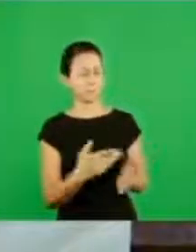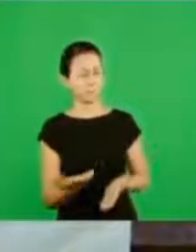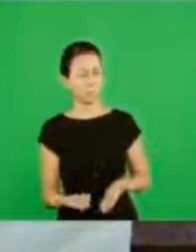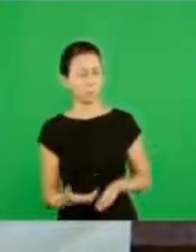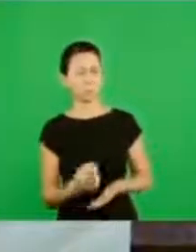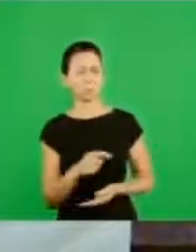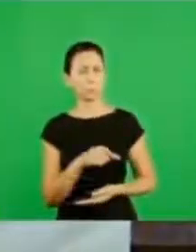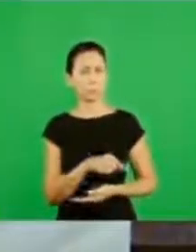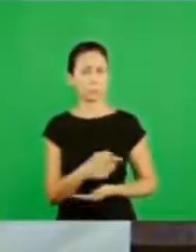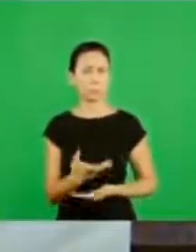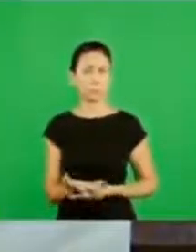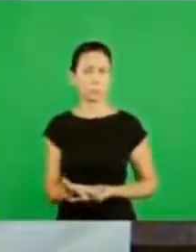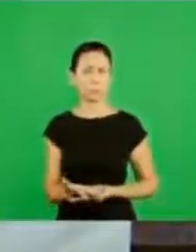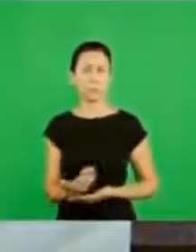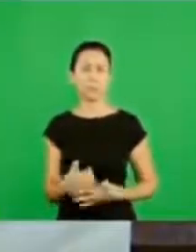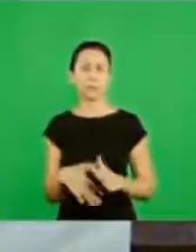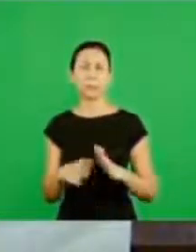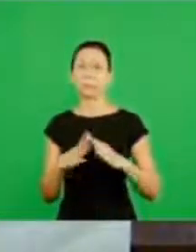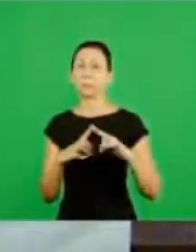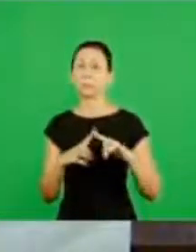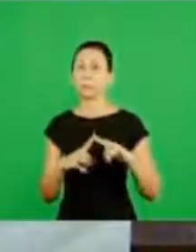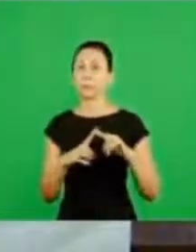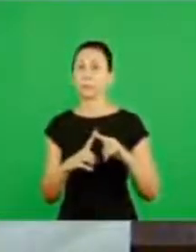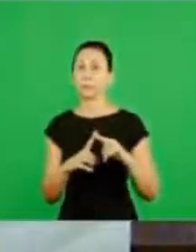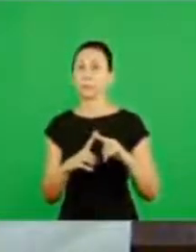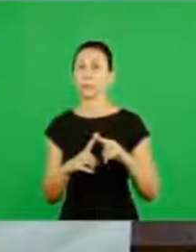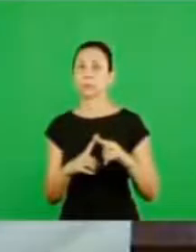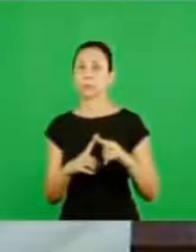world? So the diagnosis was this.